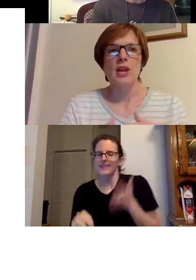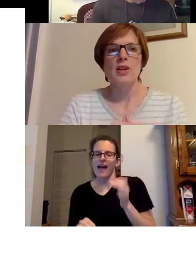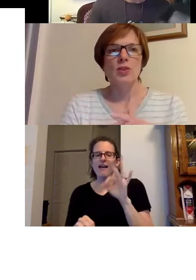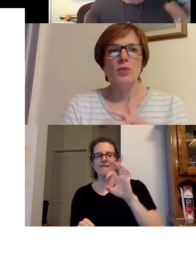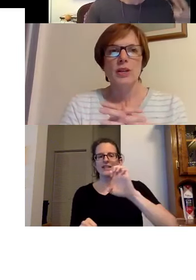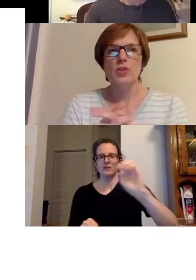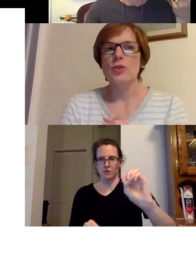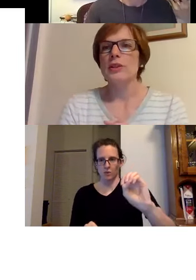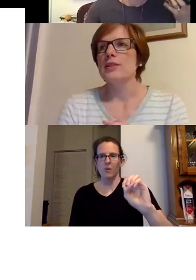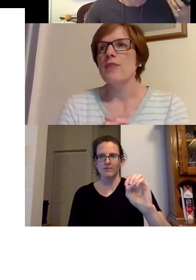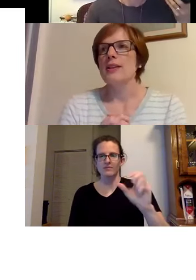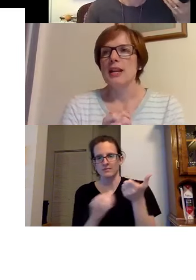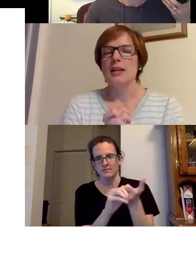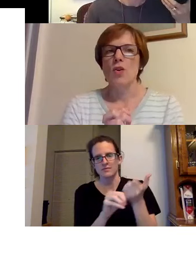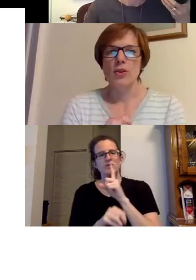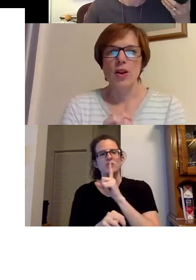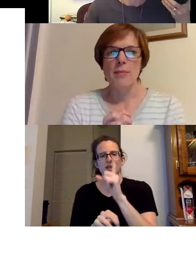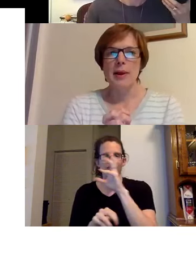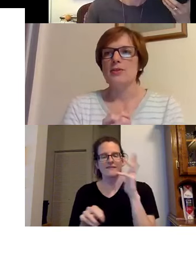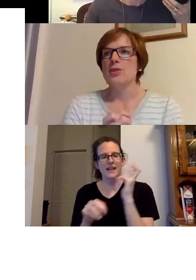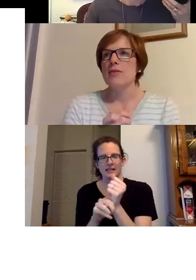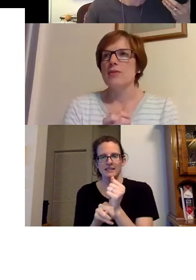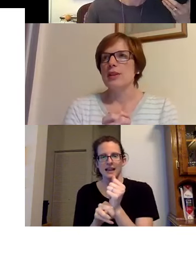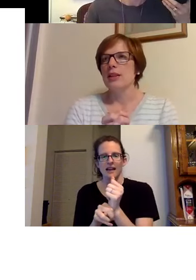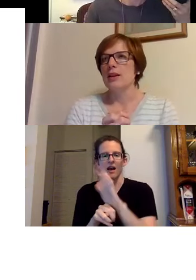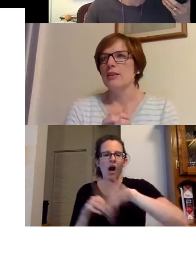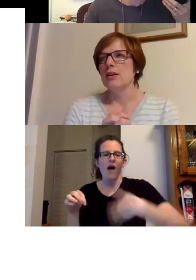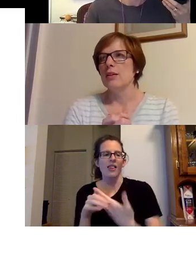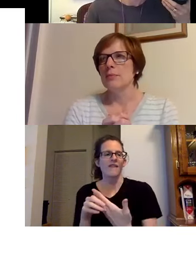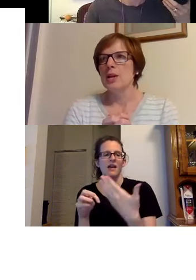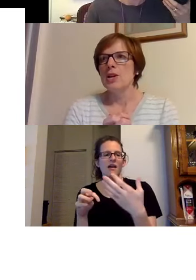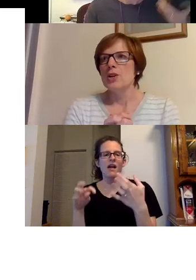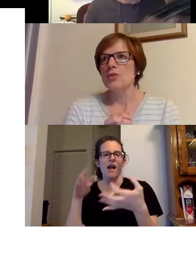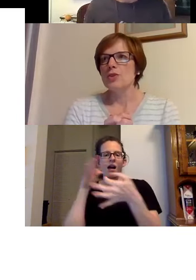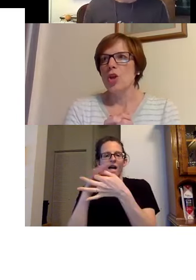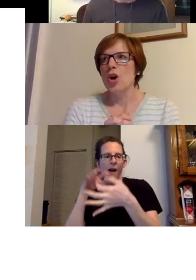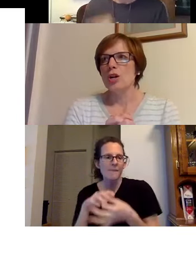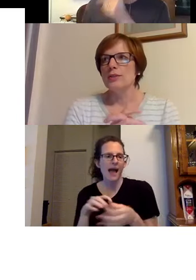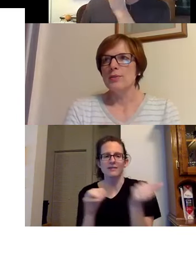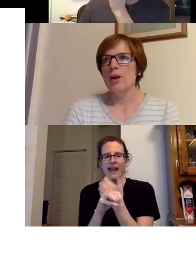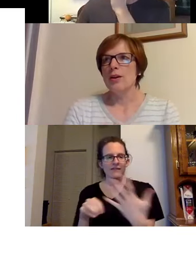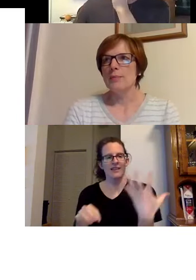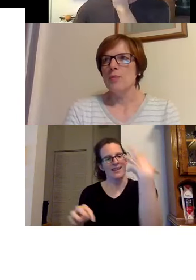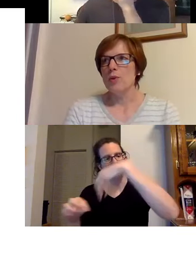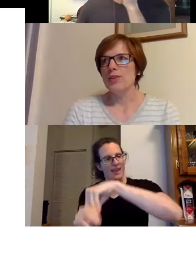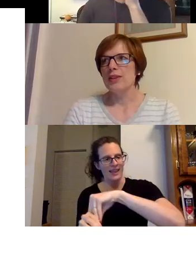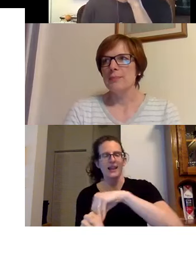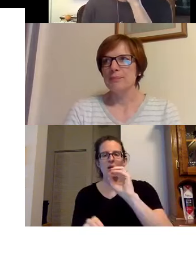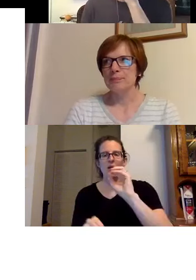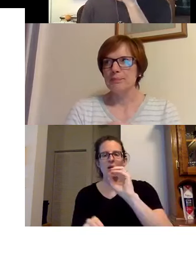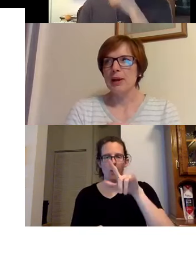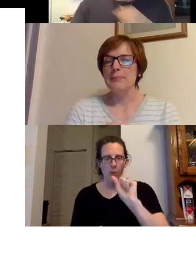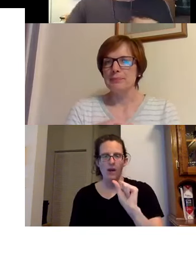oils. So it truly is fascinating, all the compounds and everything that goes along with